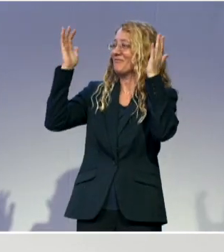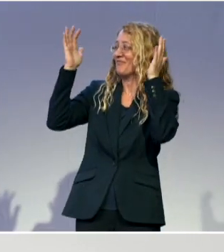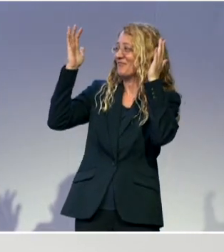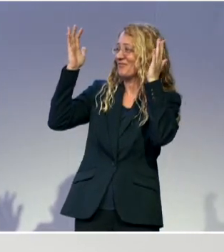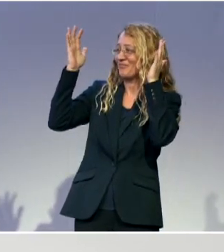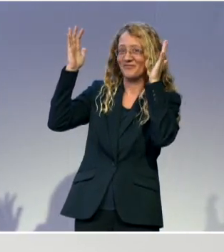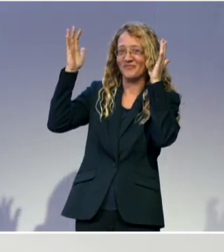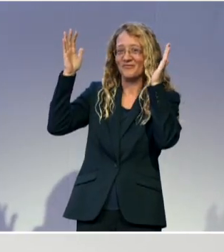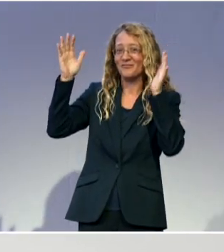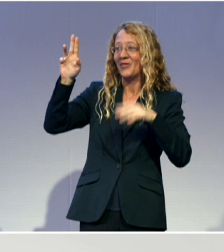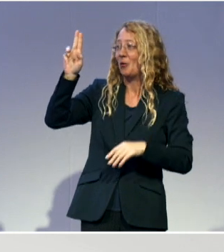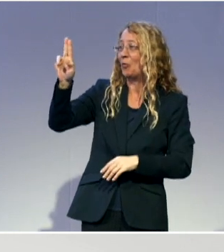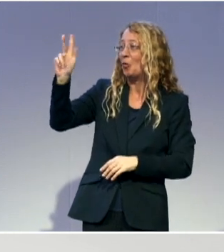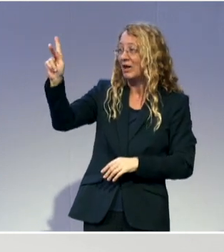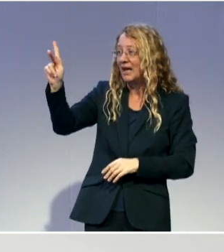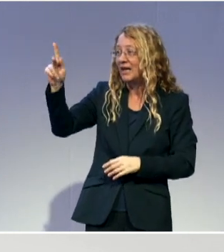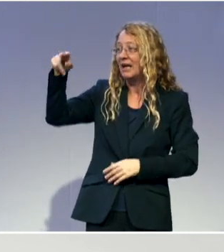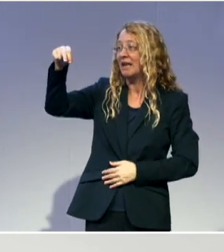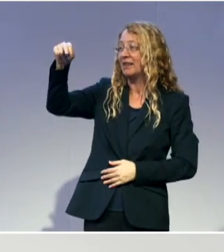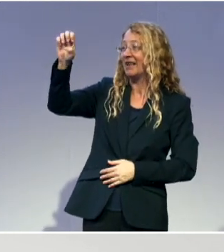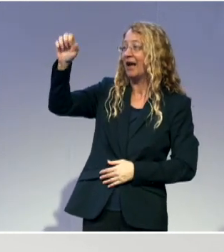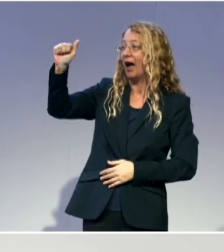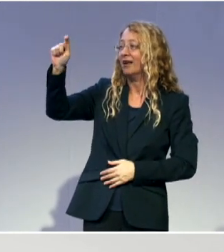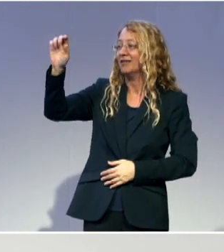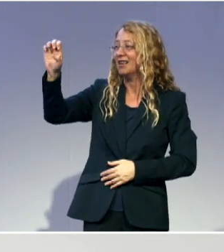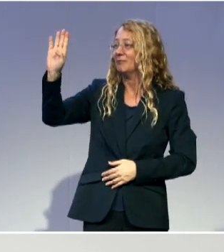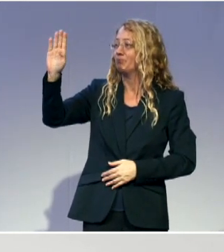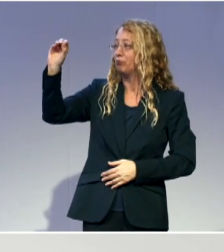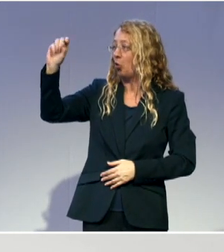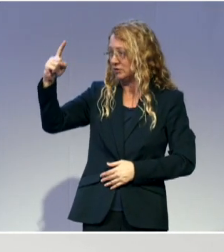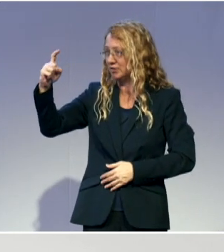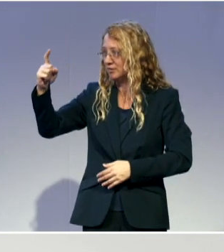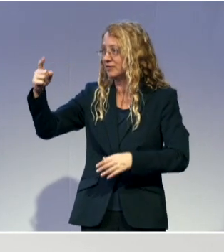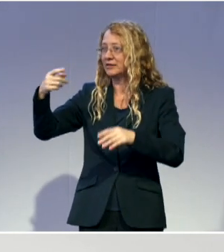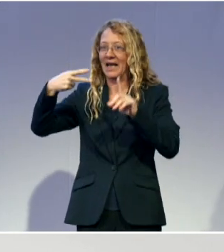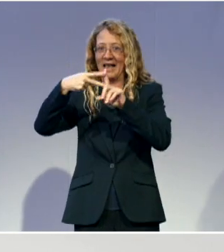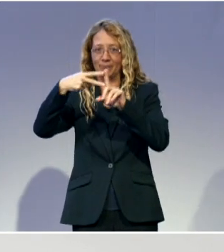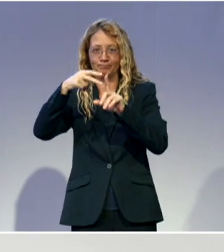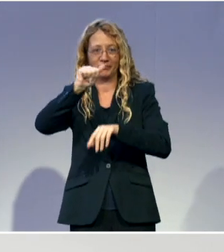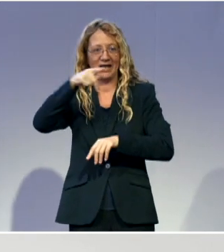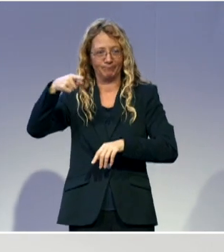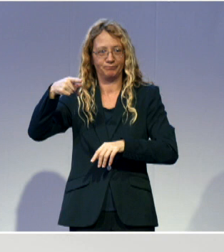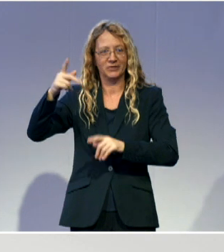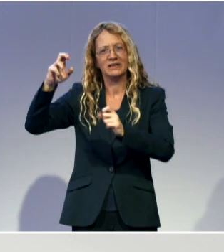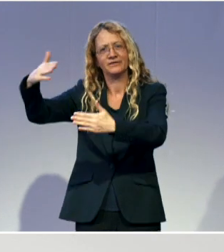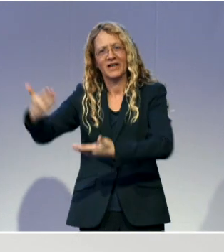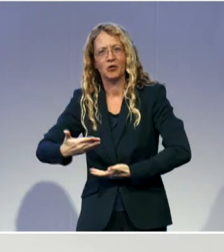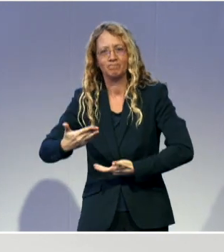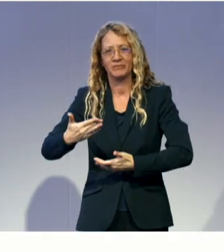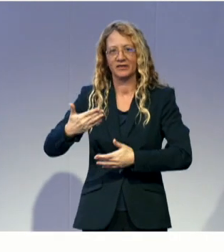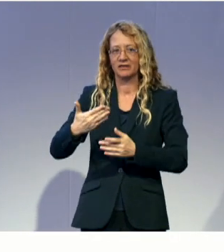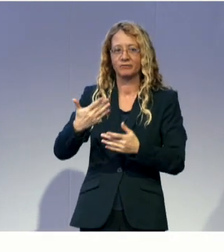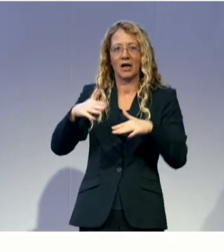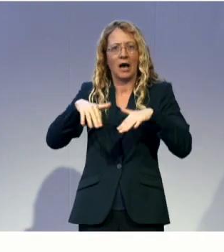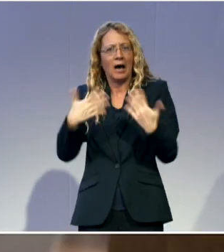Congratulations to Neatbox from the United Kingdom. The Welcome by Neatbox platform uses iBeacon and other